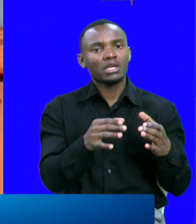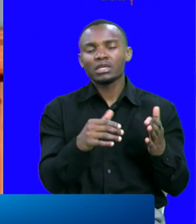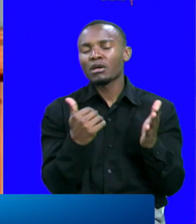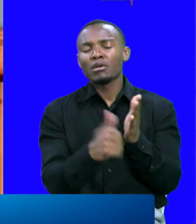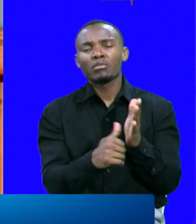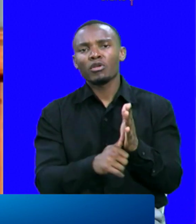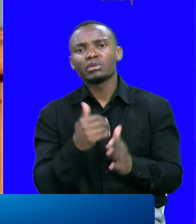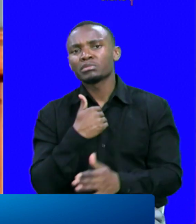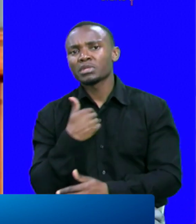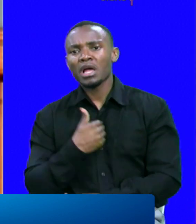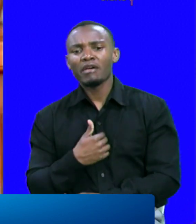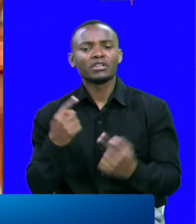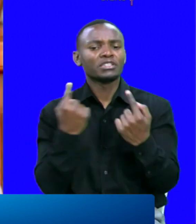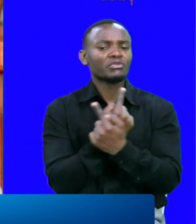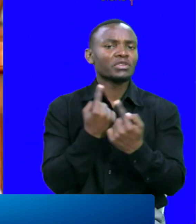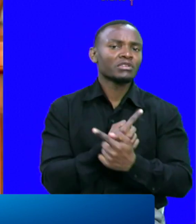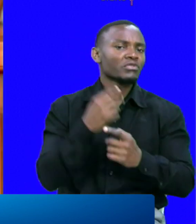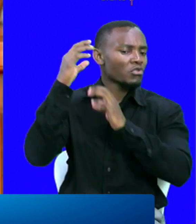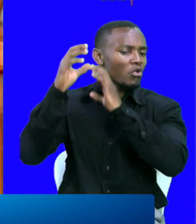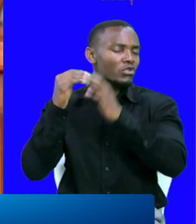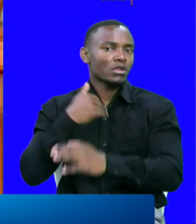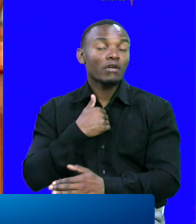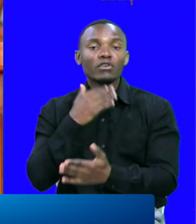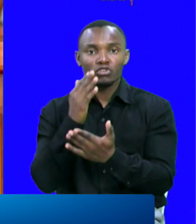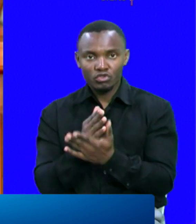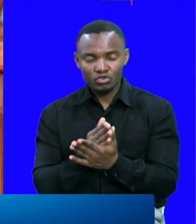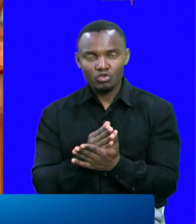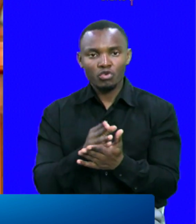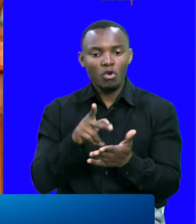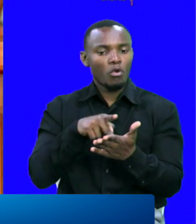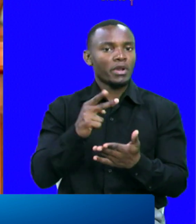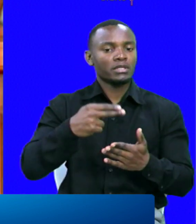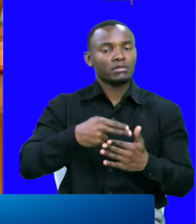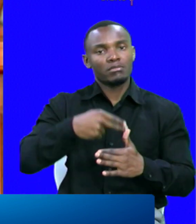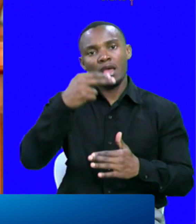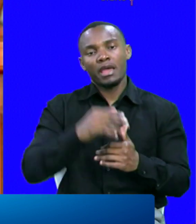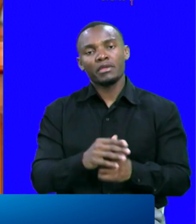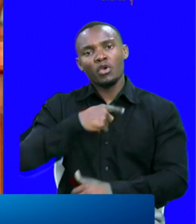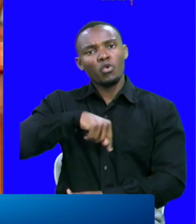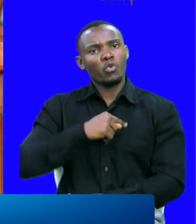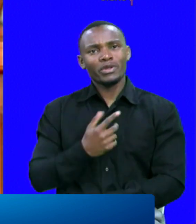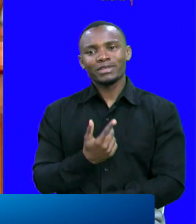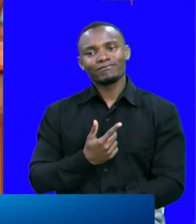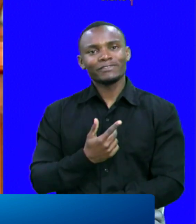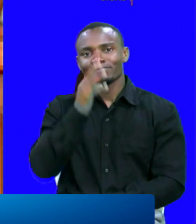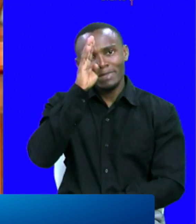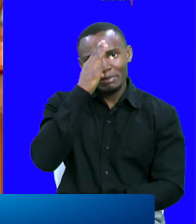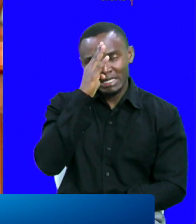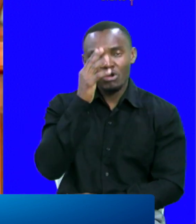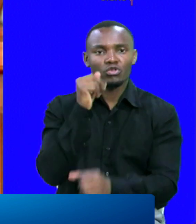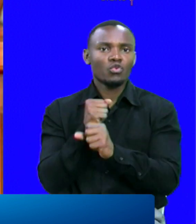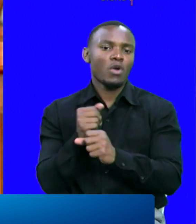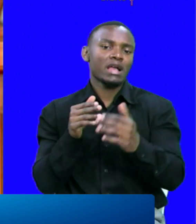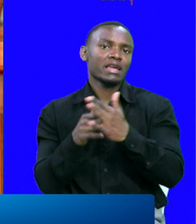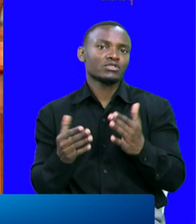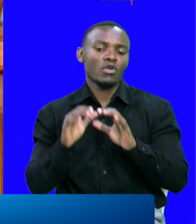that sector because the whole sugarcane sector has been riddled with all manner